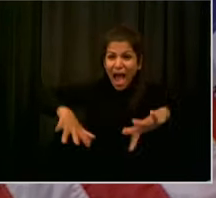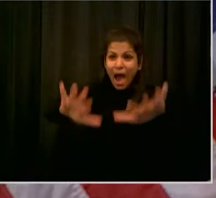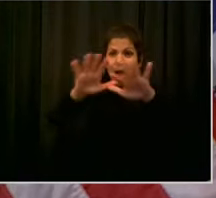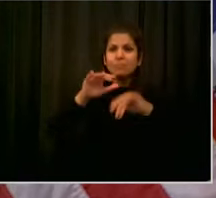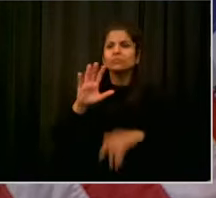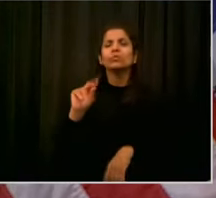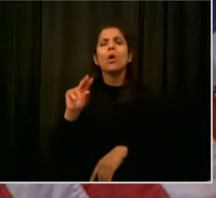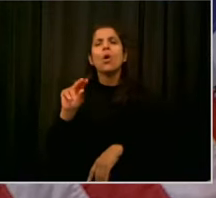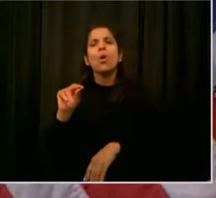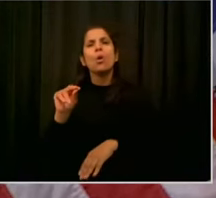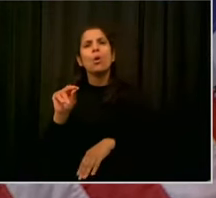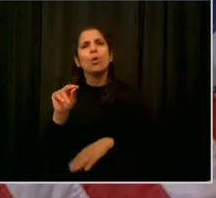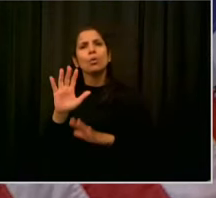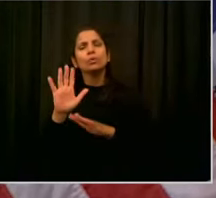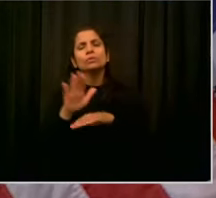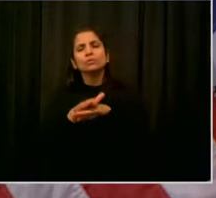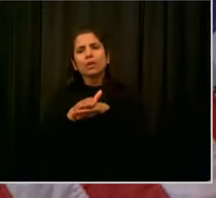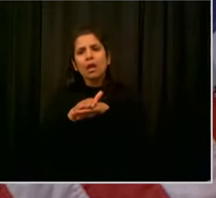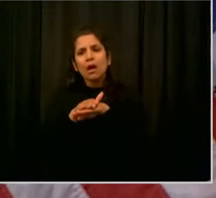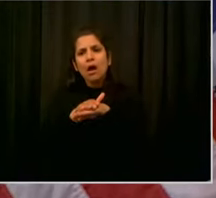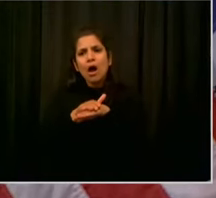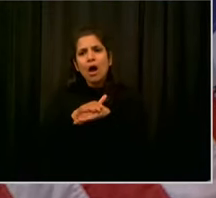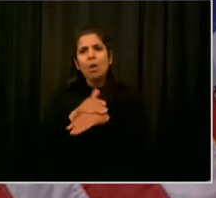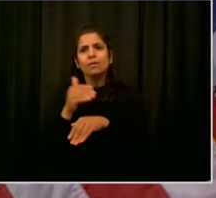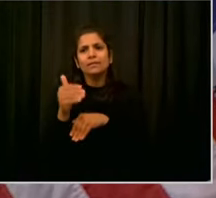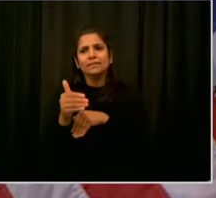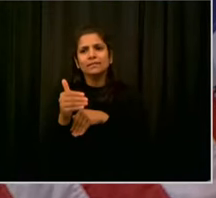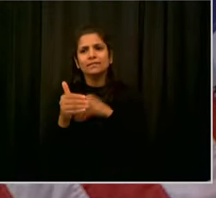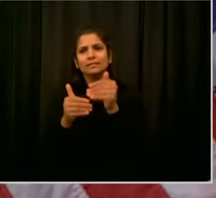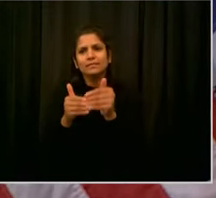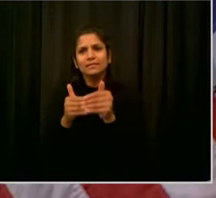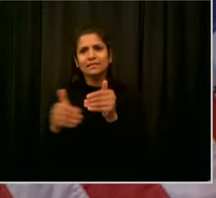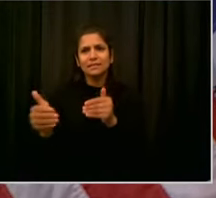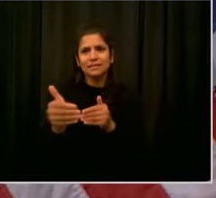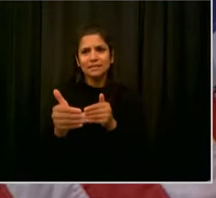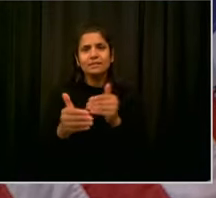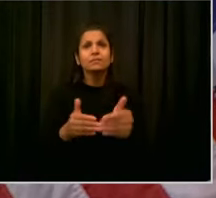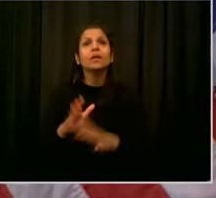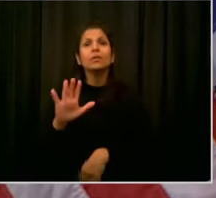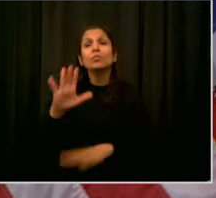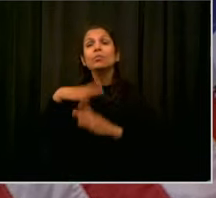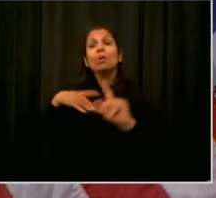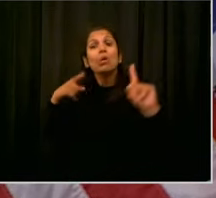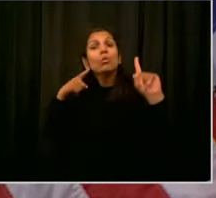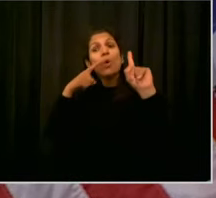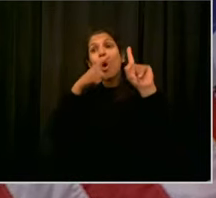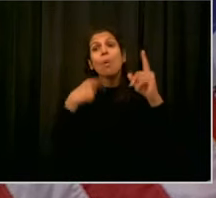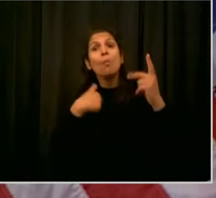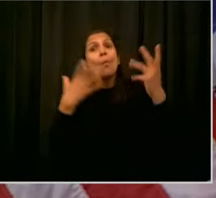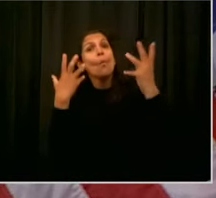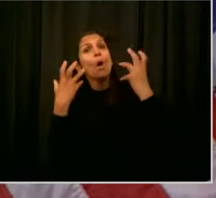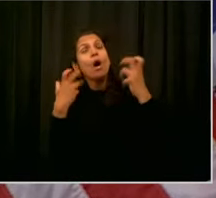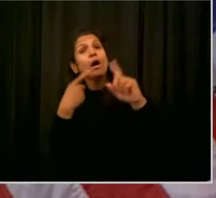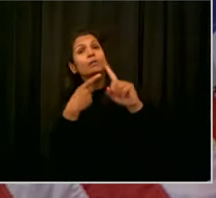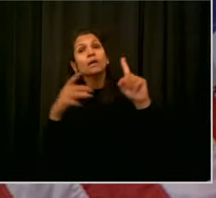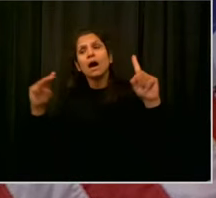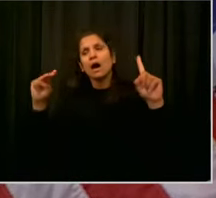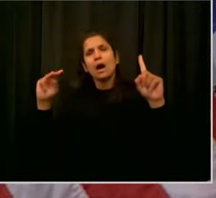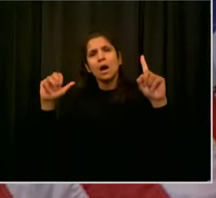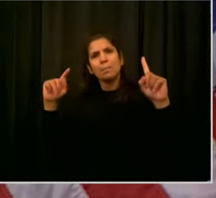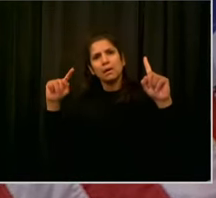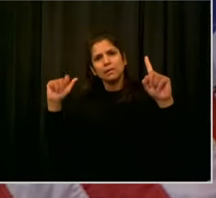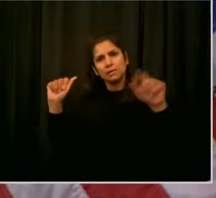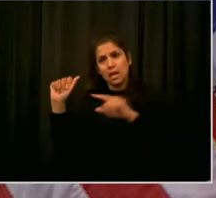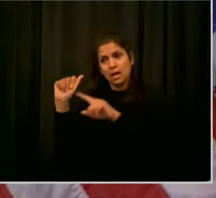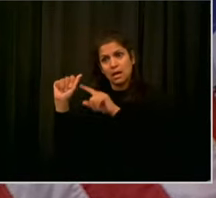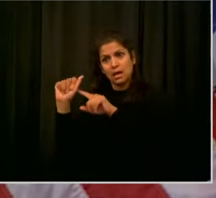point here is to get the MTA back up and running, to show people it's safe, to steadily increase the number of people who